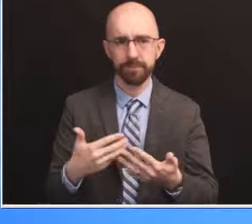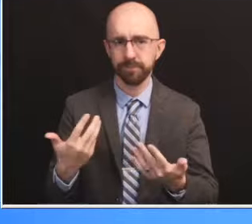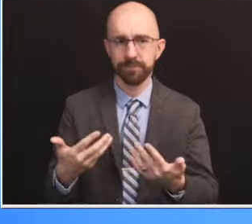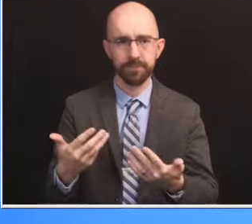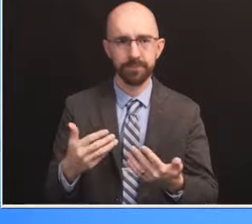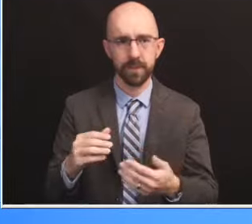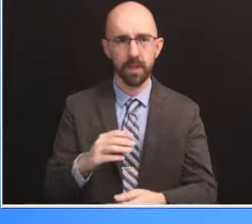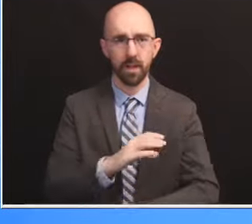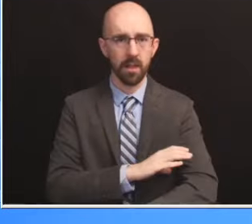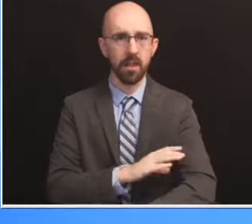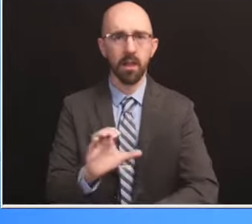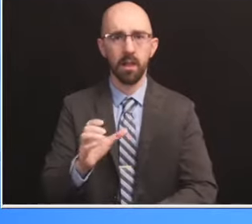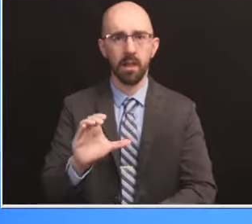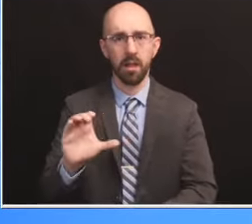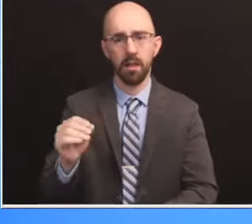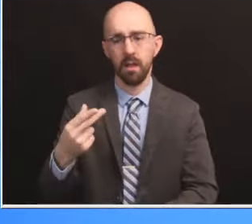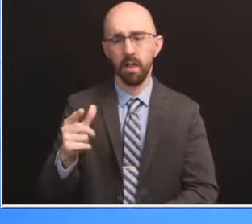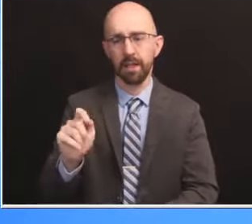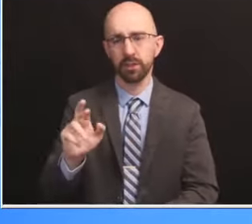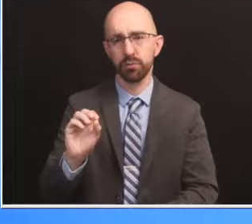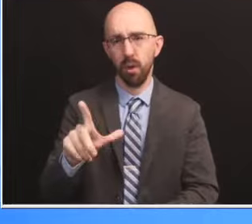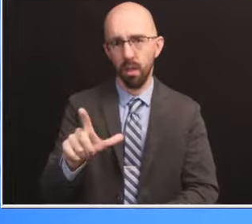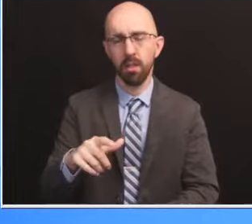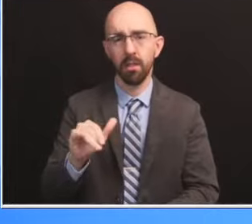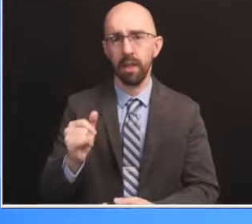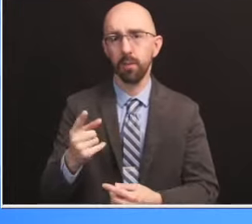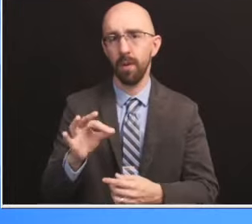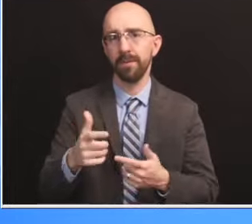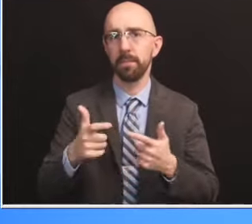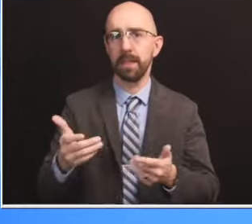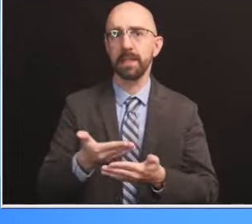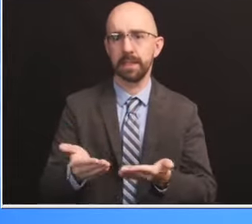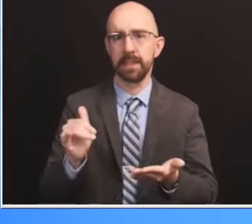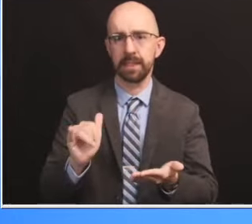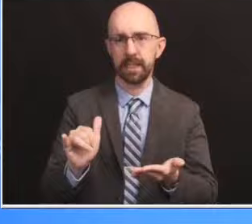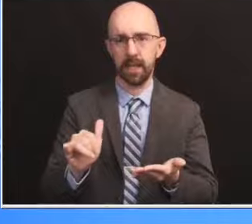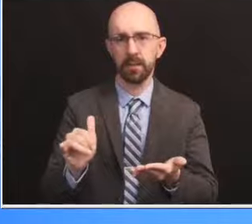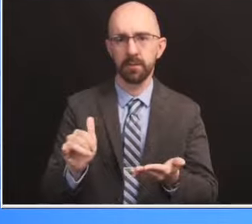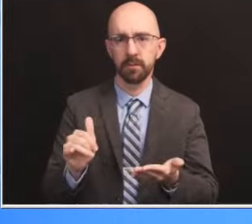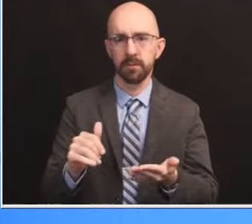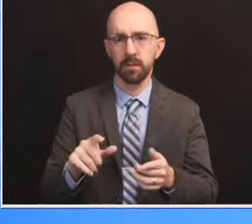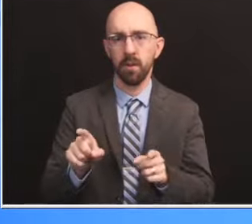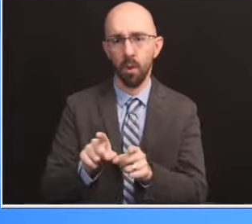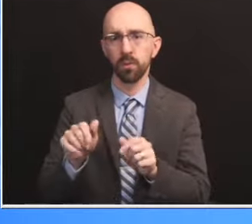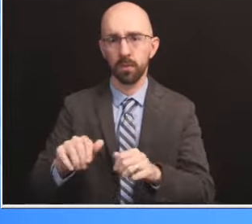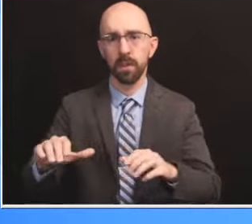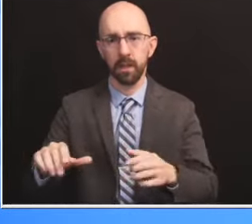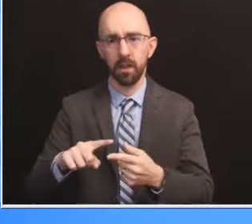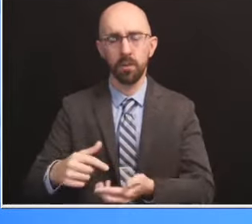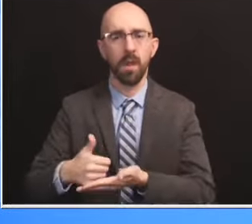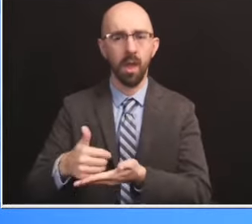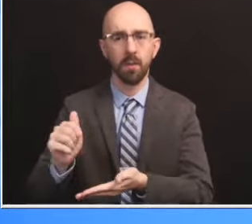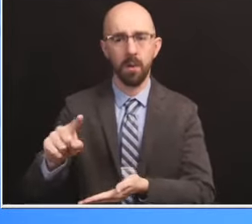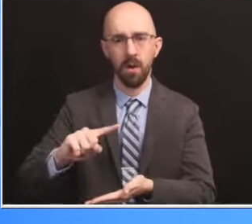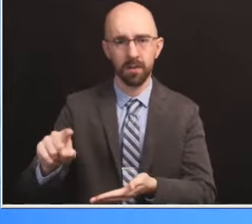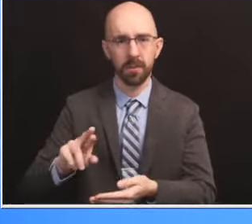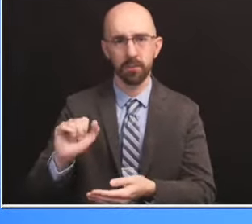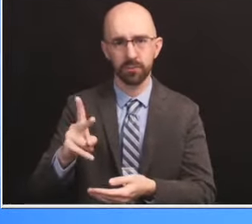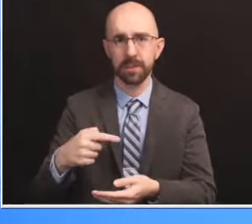cholesterol, right? And because that is one of the biggest things that can be done also to help with Alzheimer's risk, as I understand